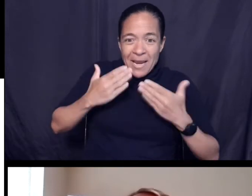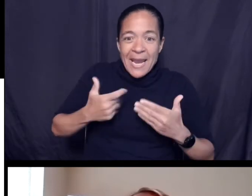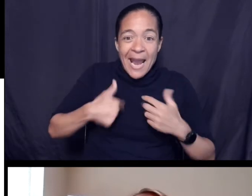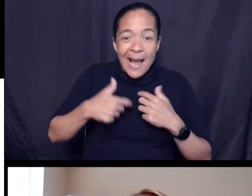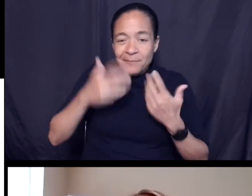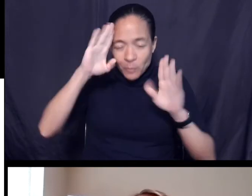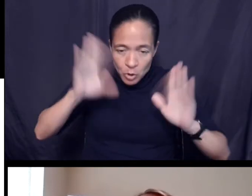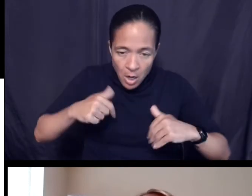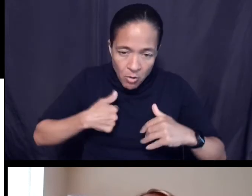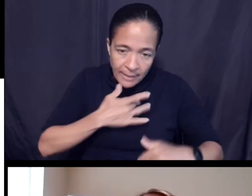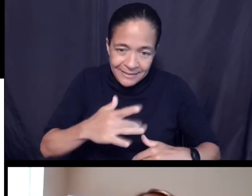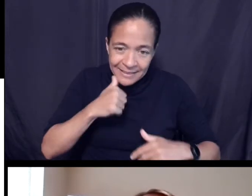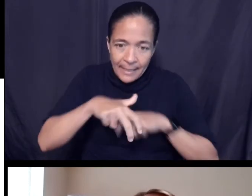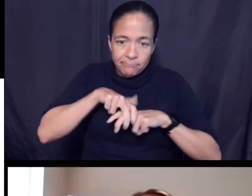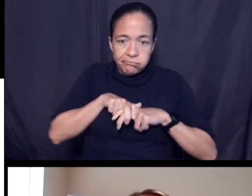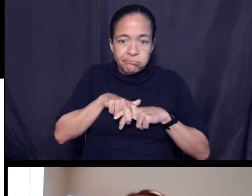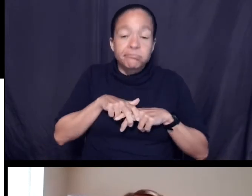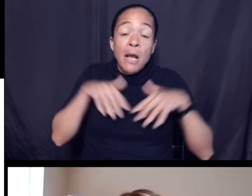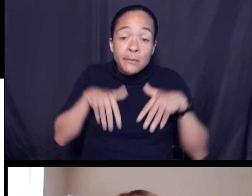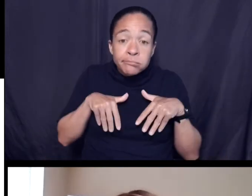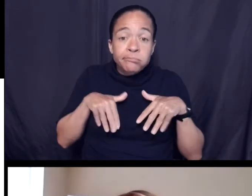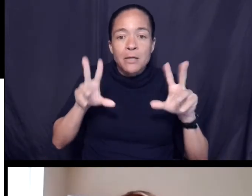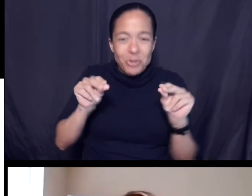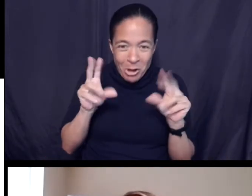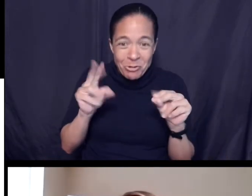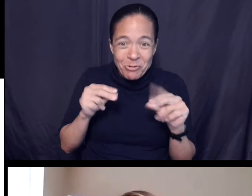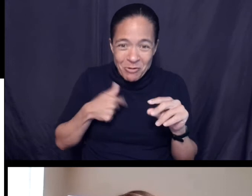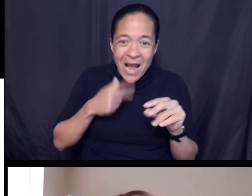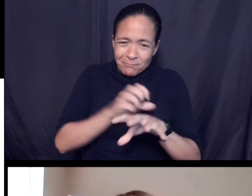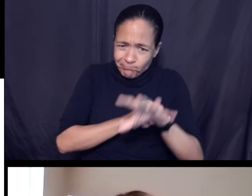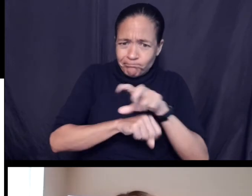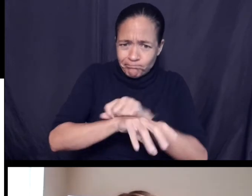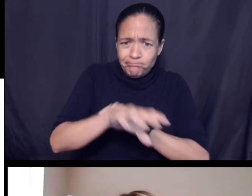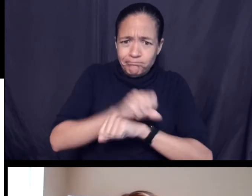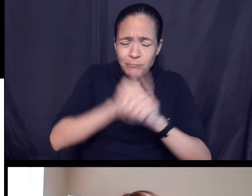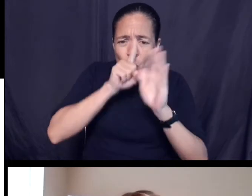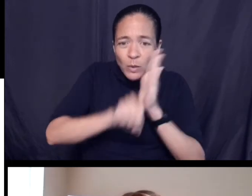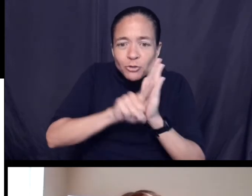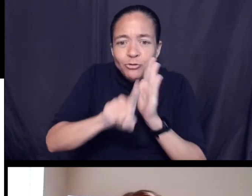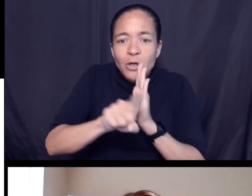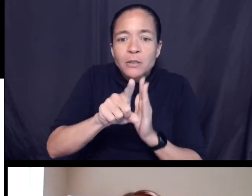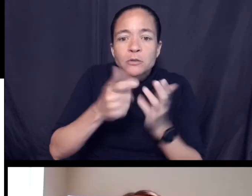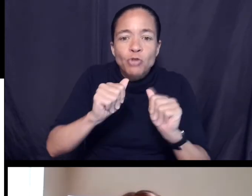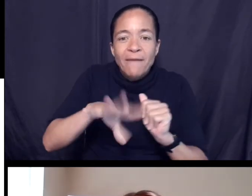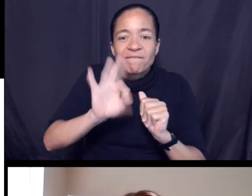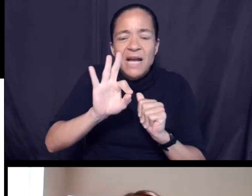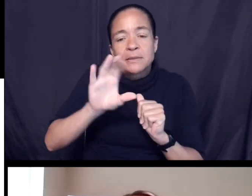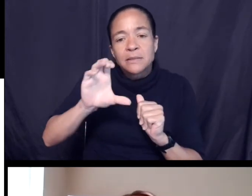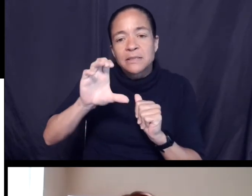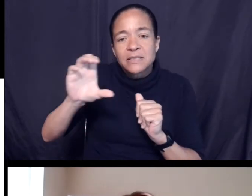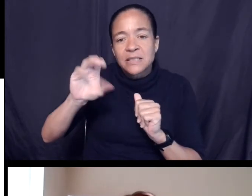kids and their health. So we did our own research. We tried to find a CMV expert in our area. I live in